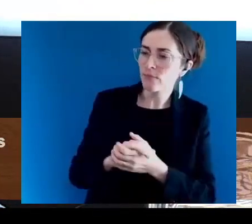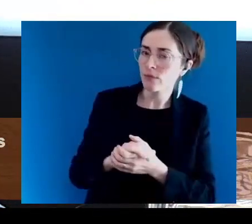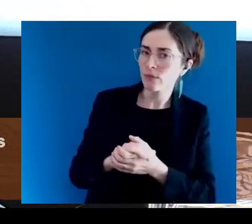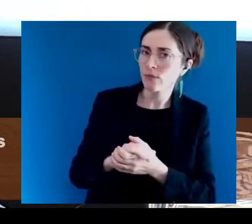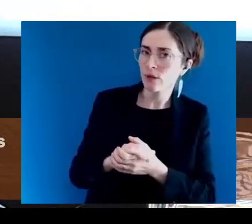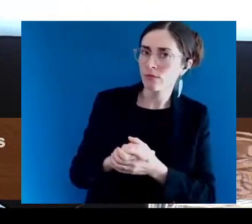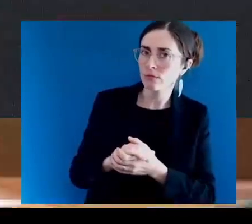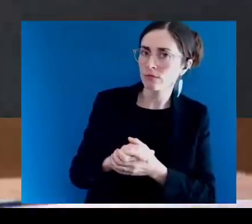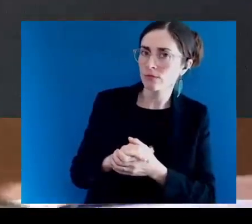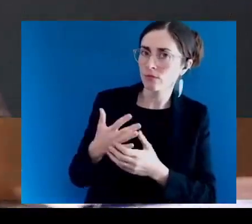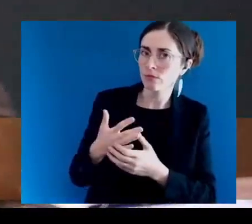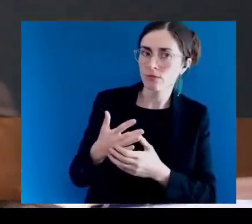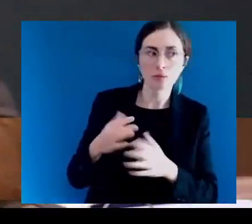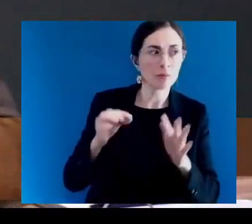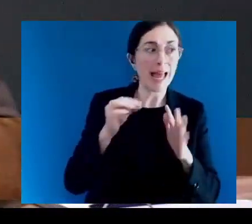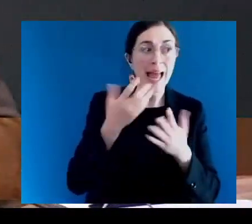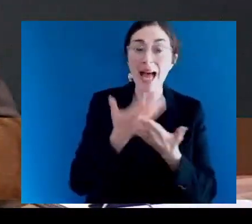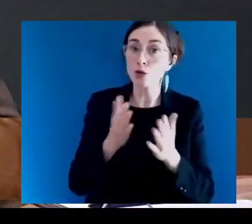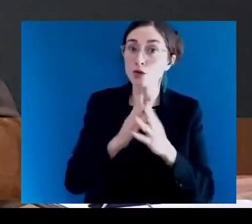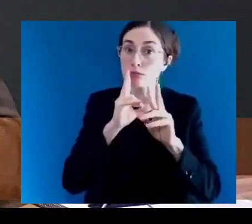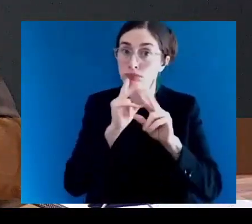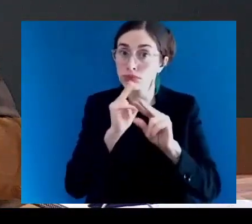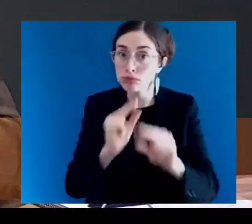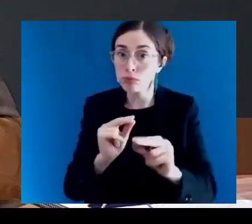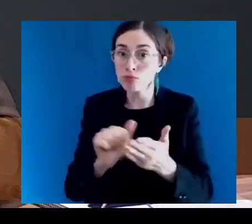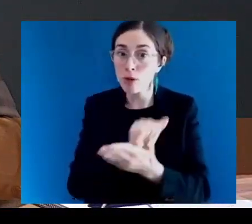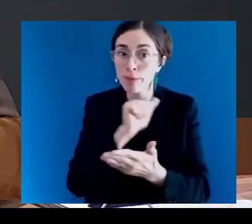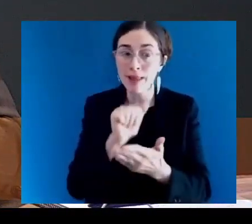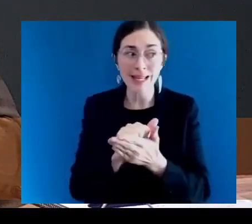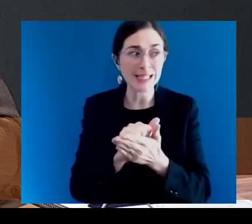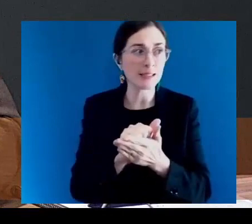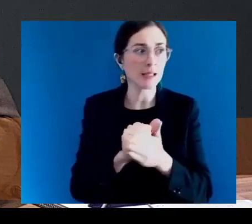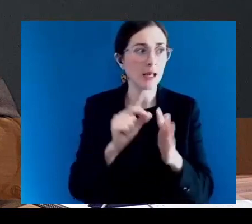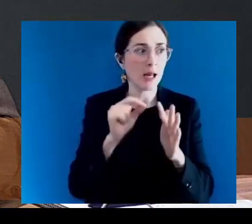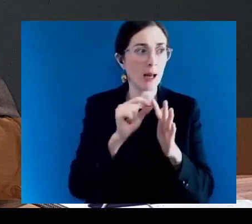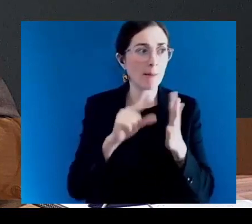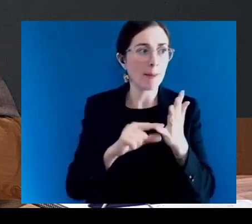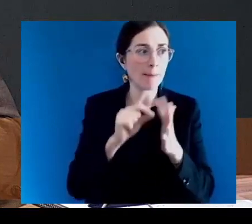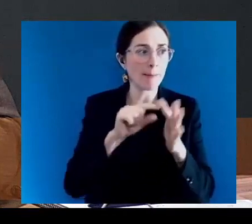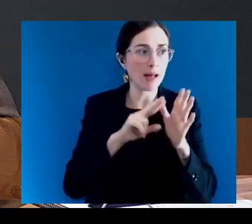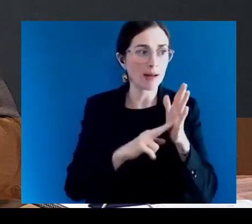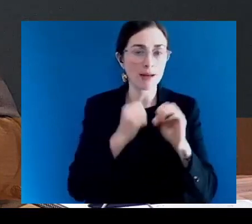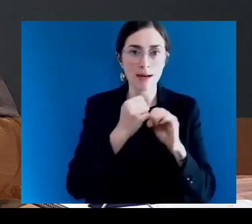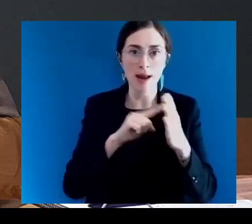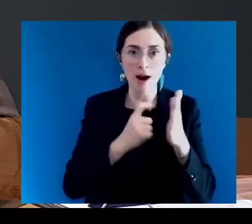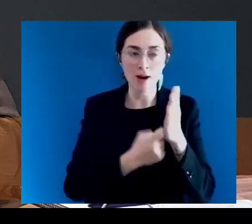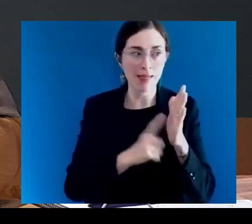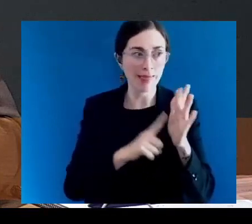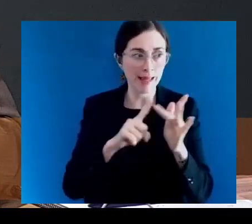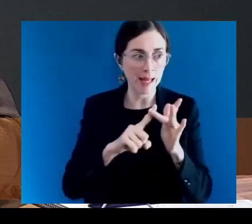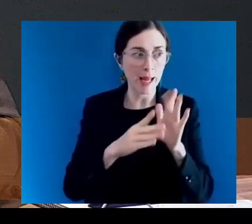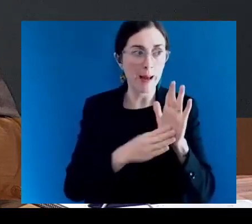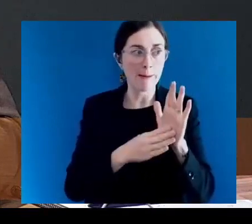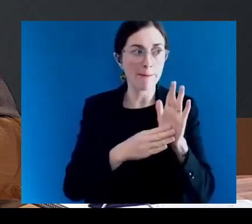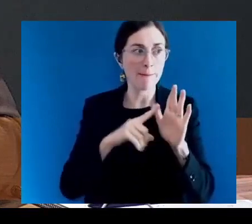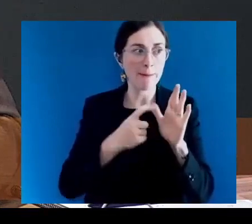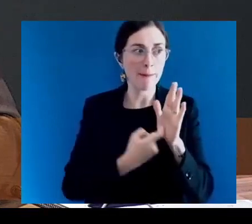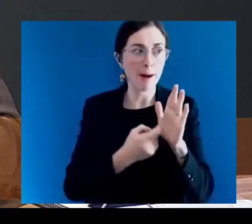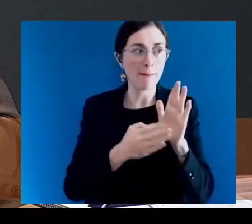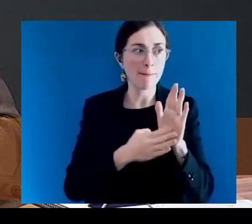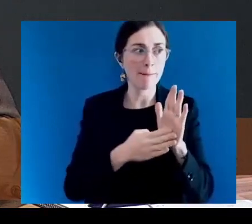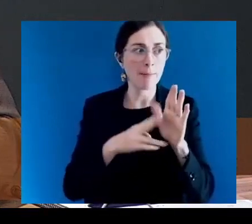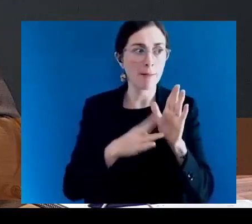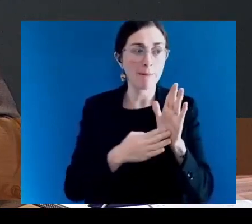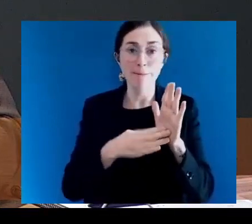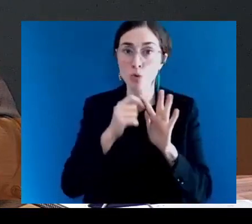it's Pupunyali Manmanyepo, which translates to owning our future. I think I always say this, but language is really important.